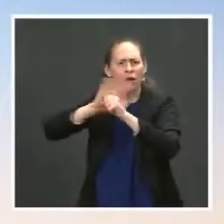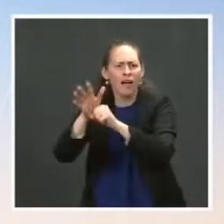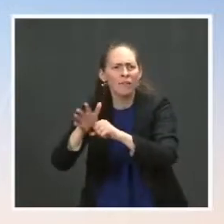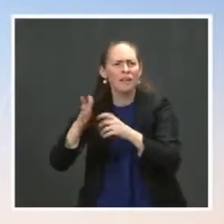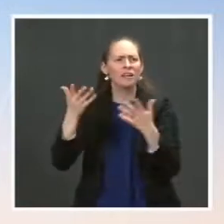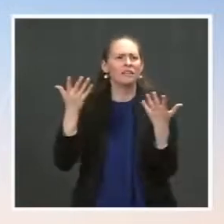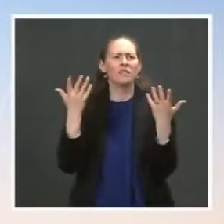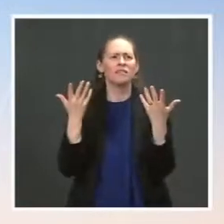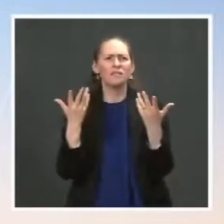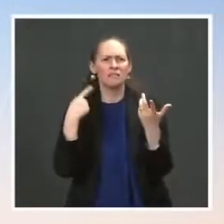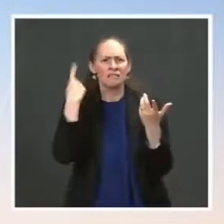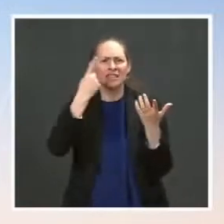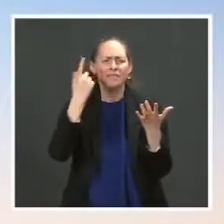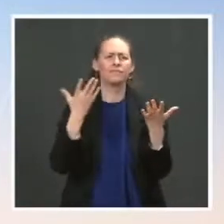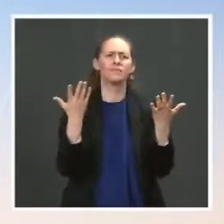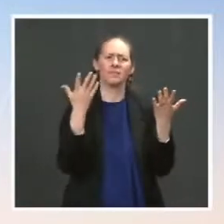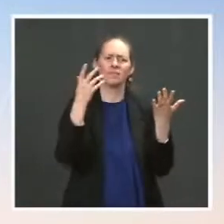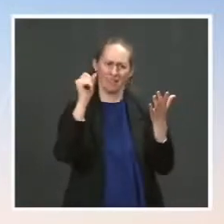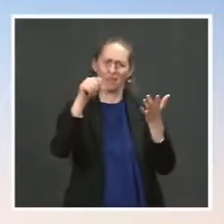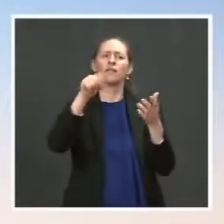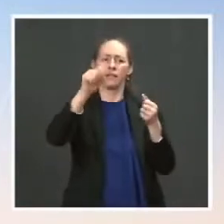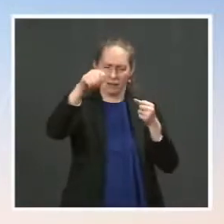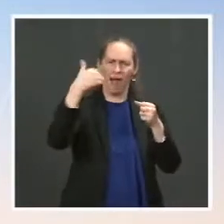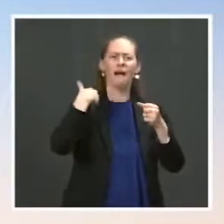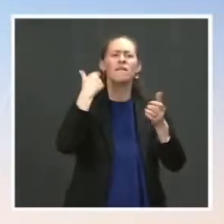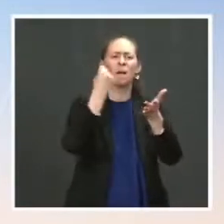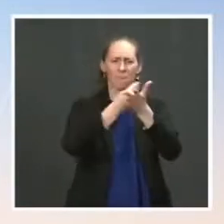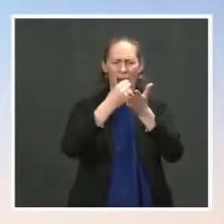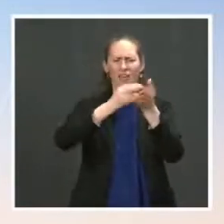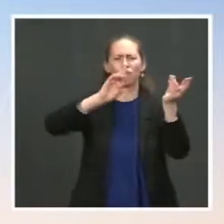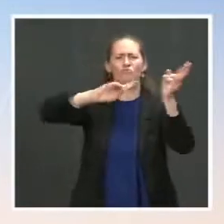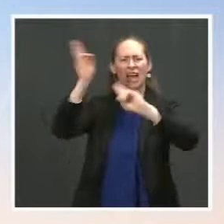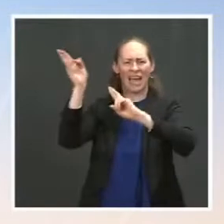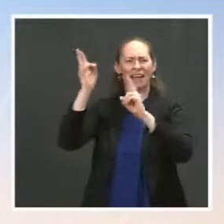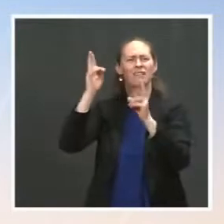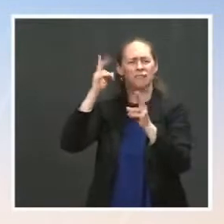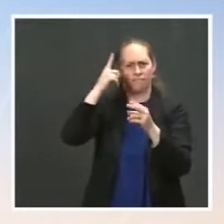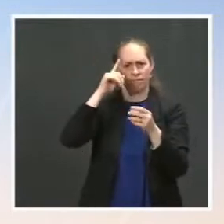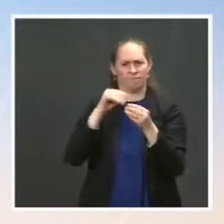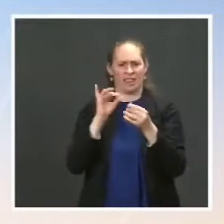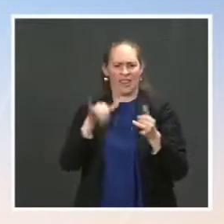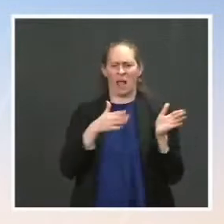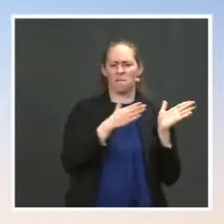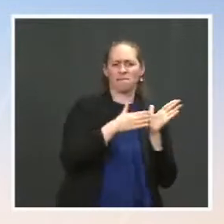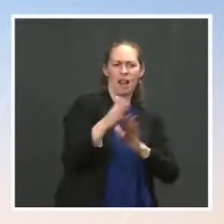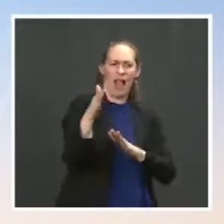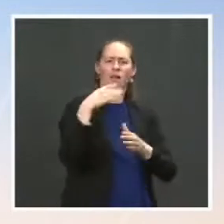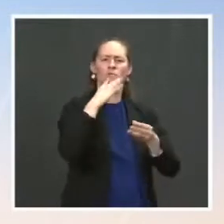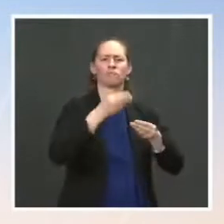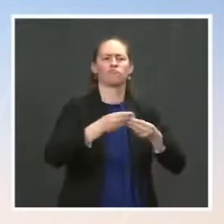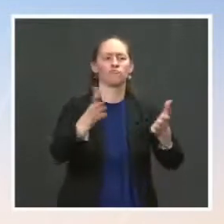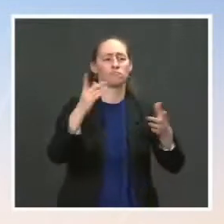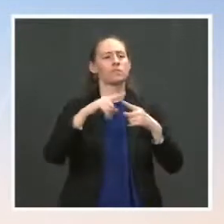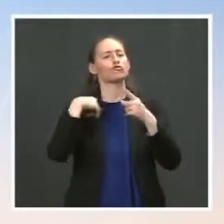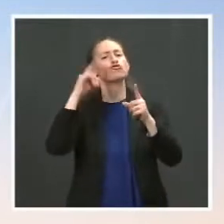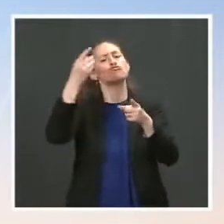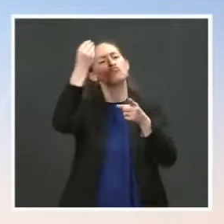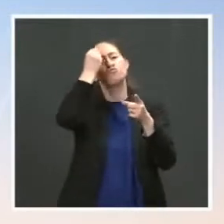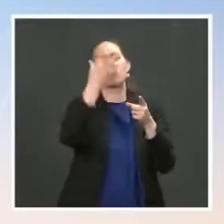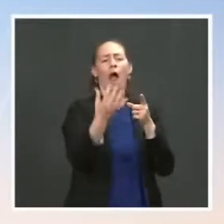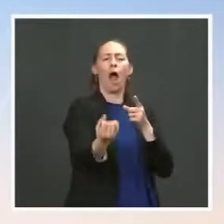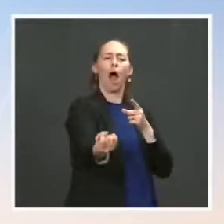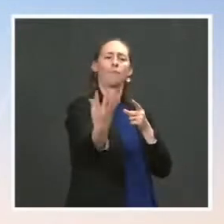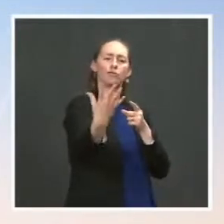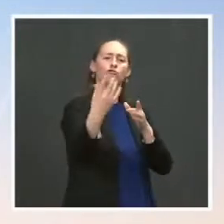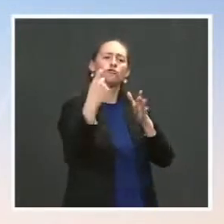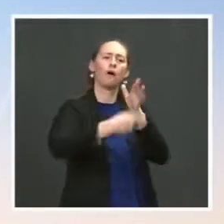We have funding for the pandemic response. I'm just conveying to you what we feel this cost is and why it is at the rate it is at